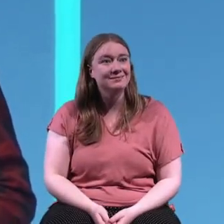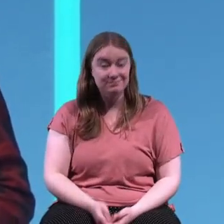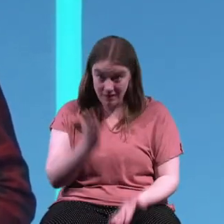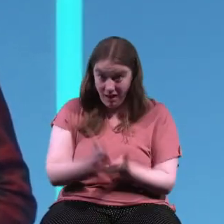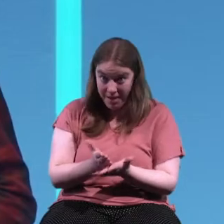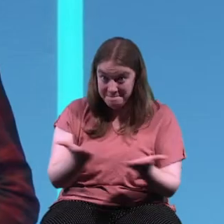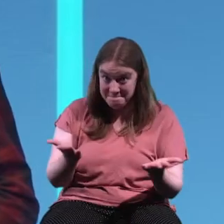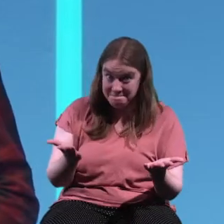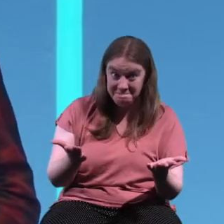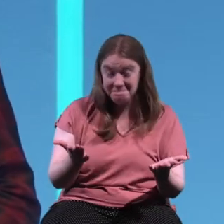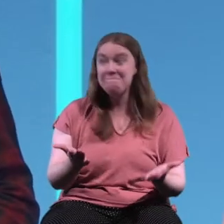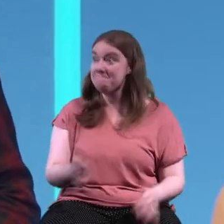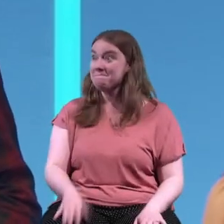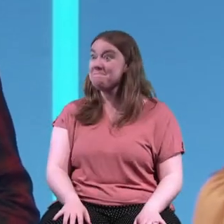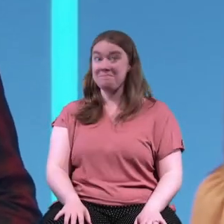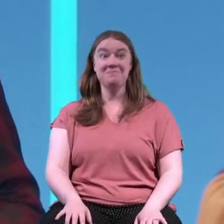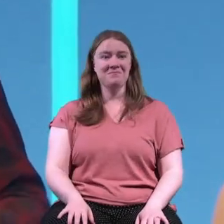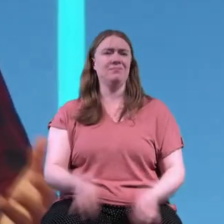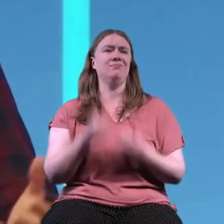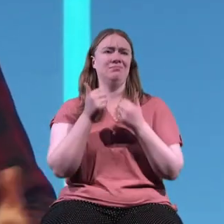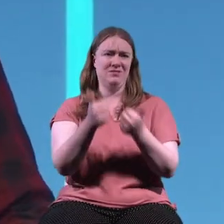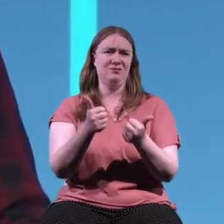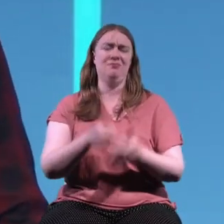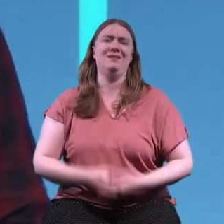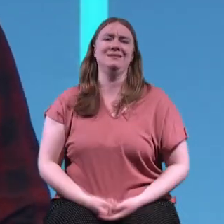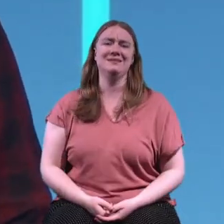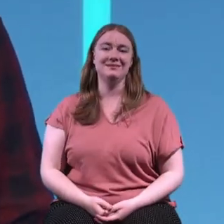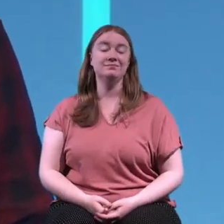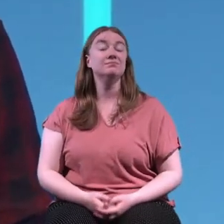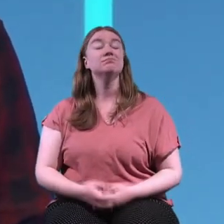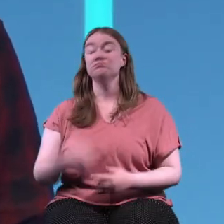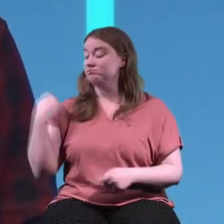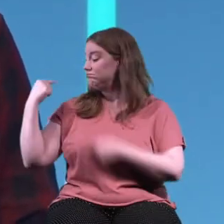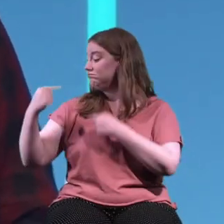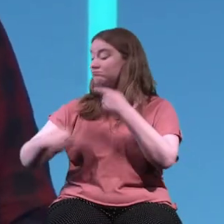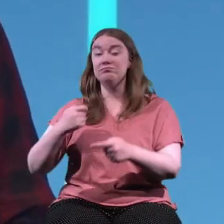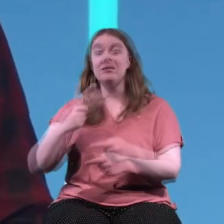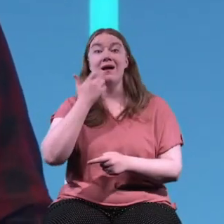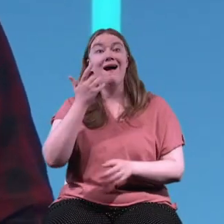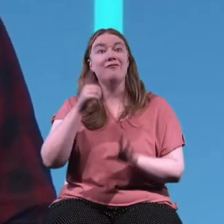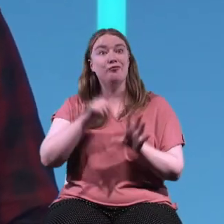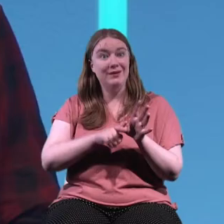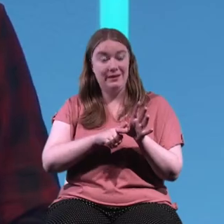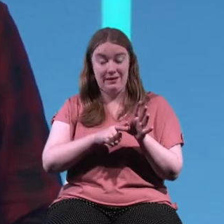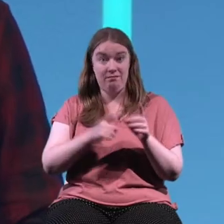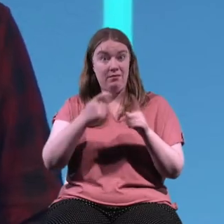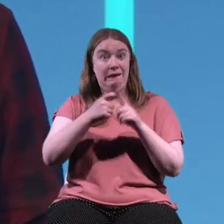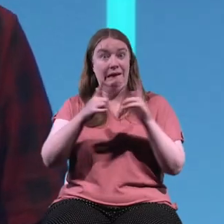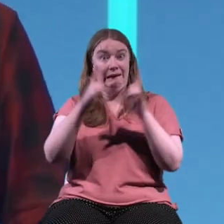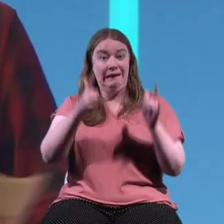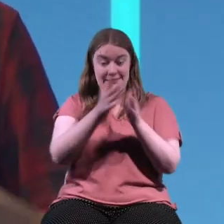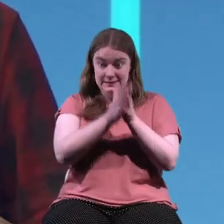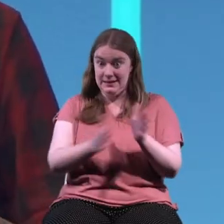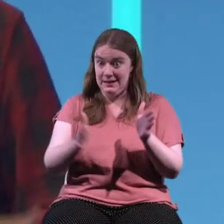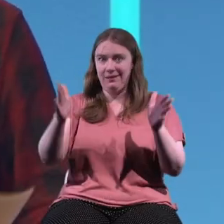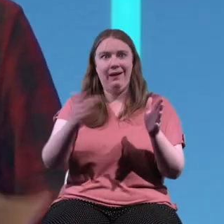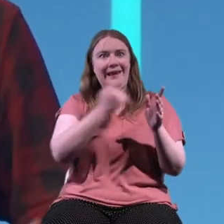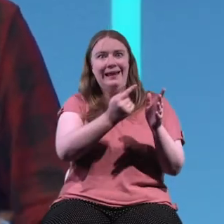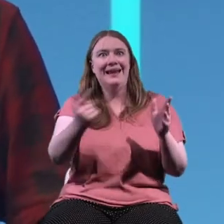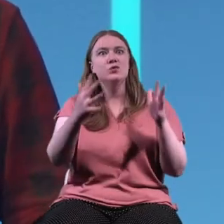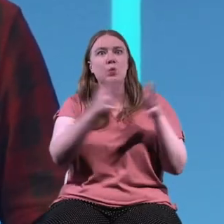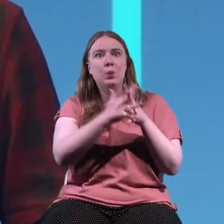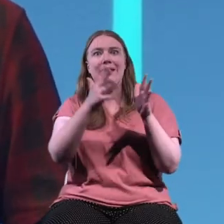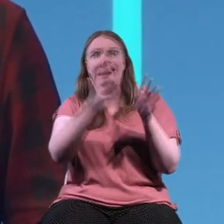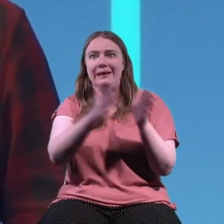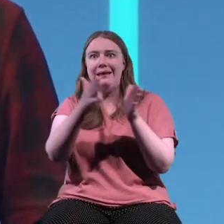sure? Yeah. Great. Every year, every week of the convention, somebody from around